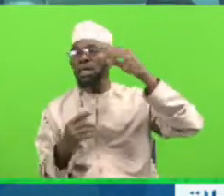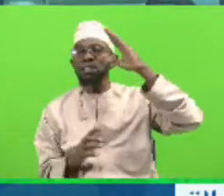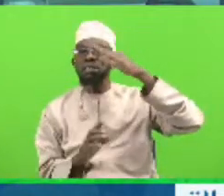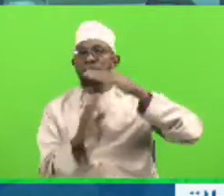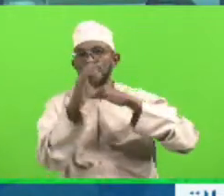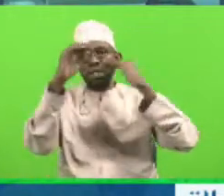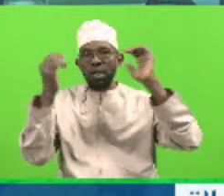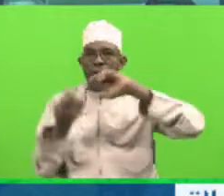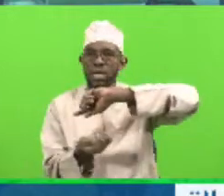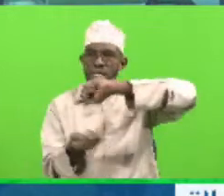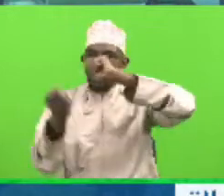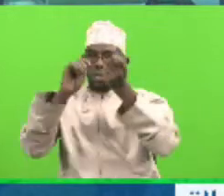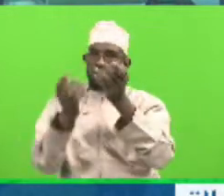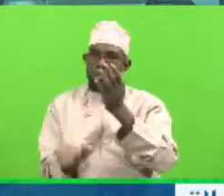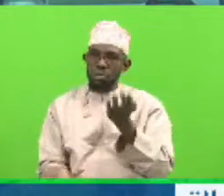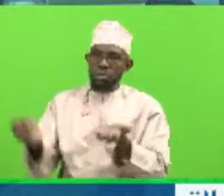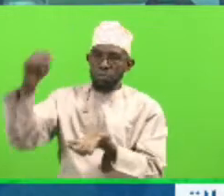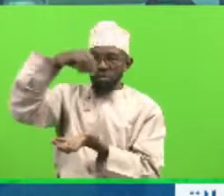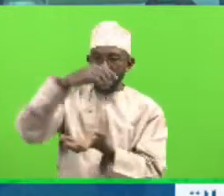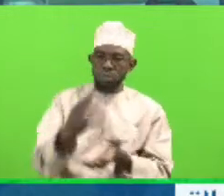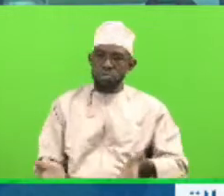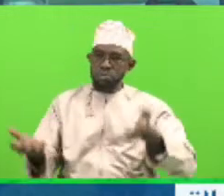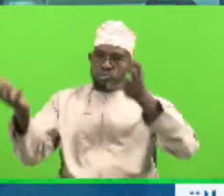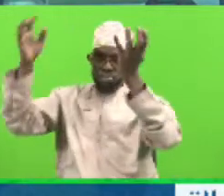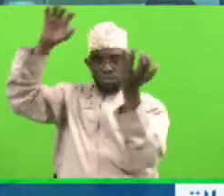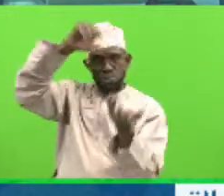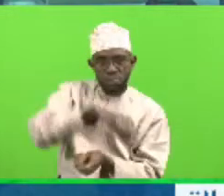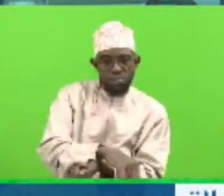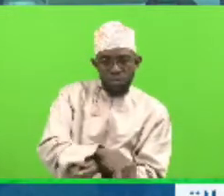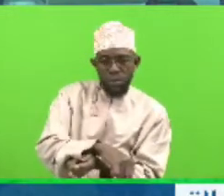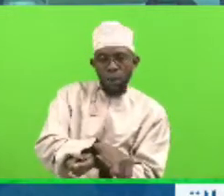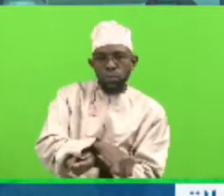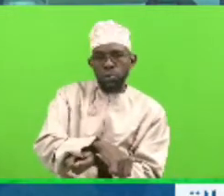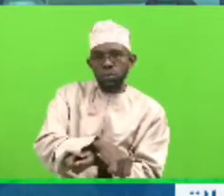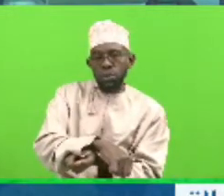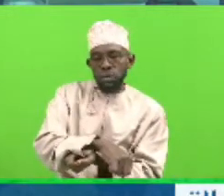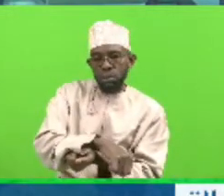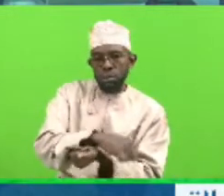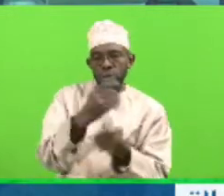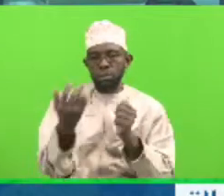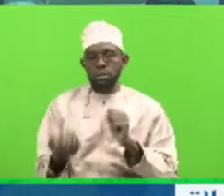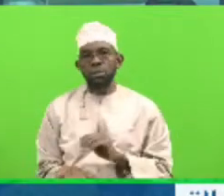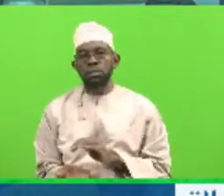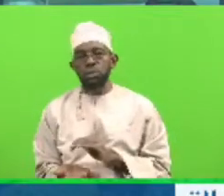and turned upside down and slammed them back to the ground.